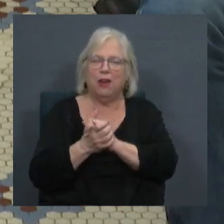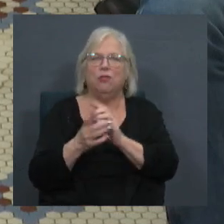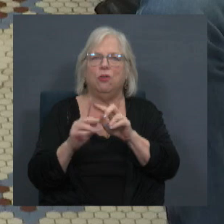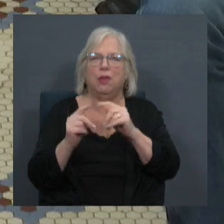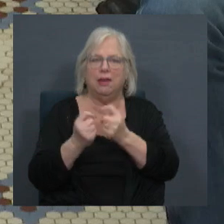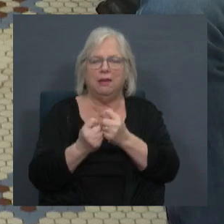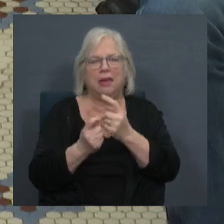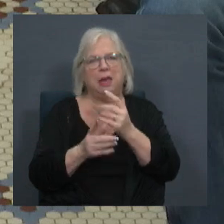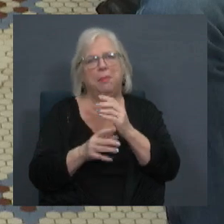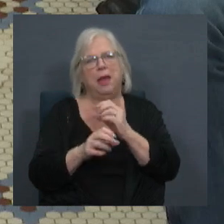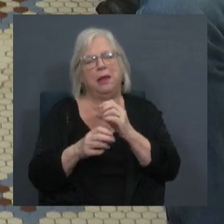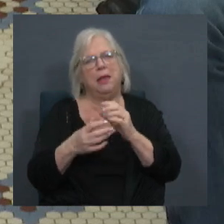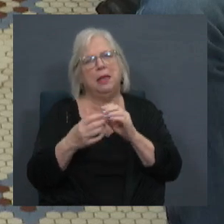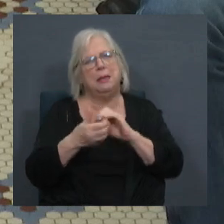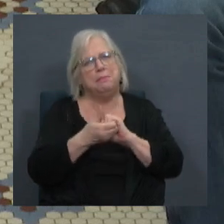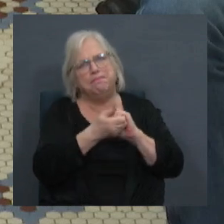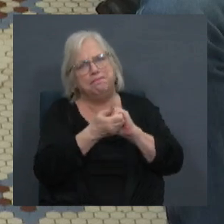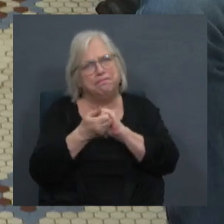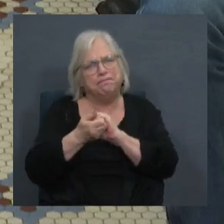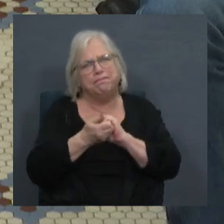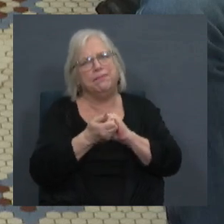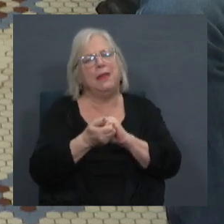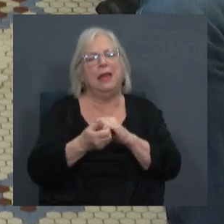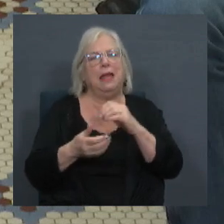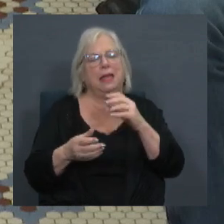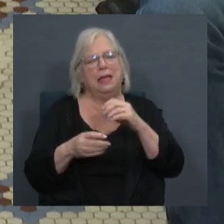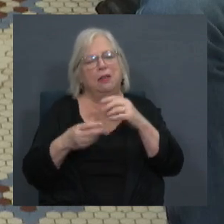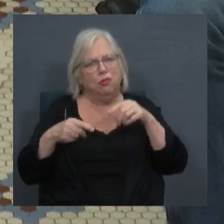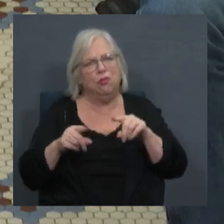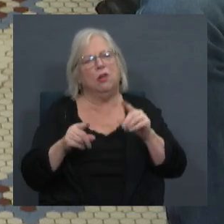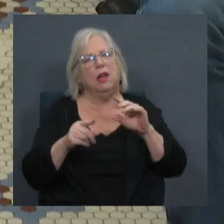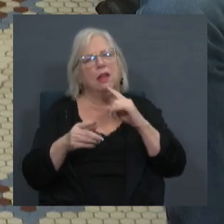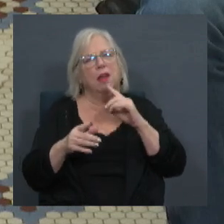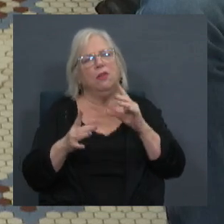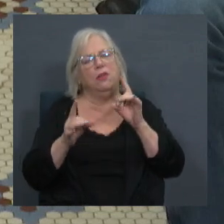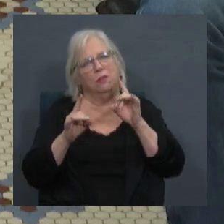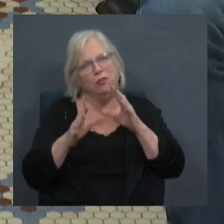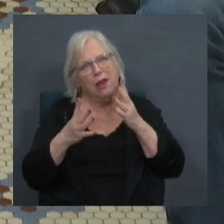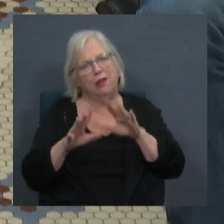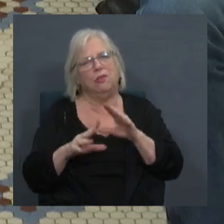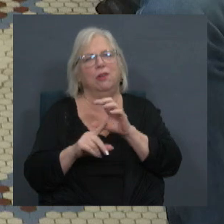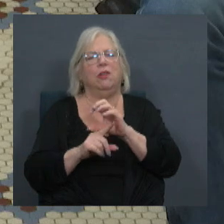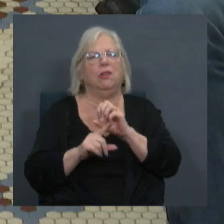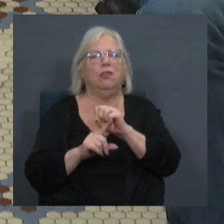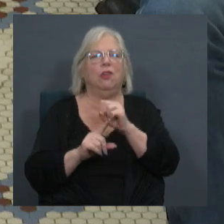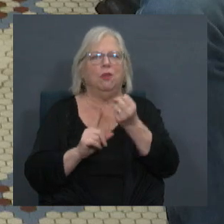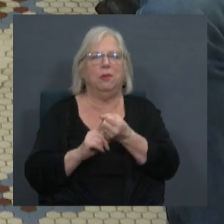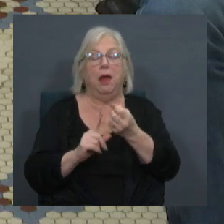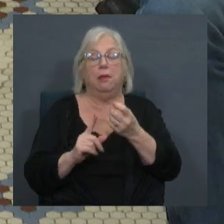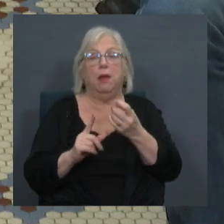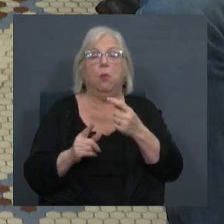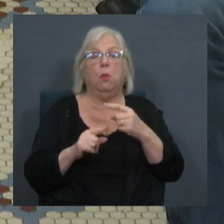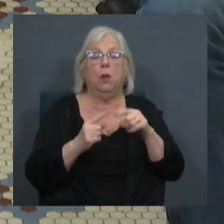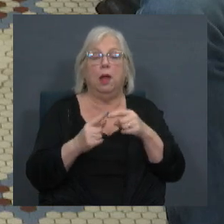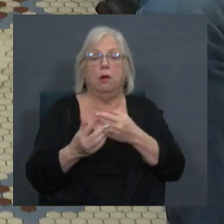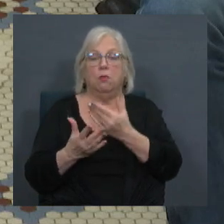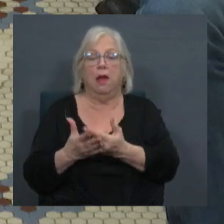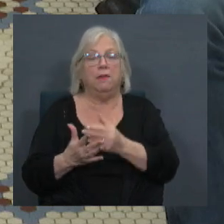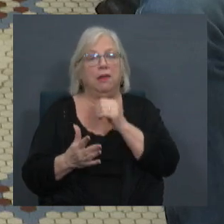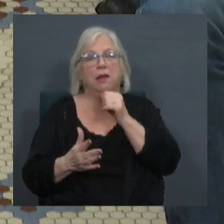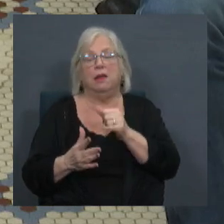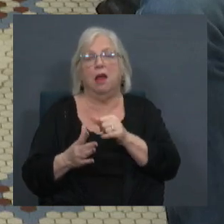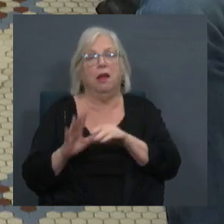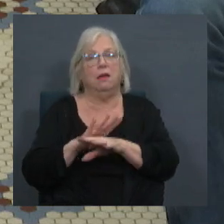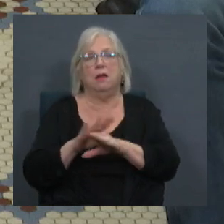fast in the circumstances that they found themselves in. And I did not find an airport in disarray. I found folks